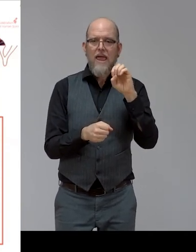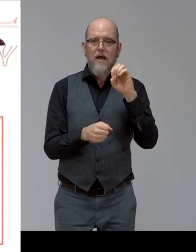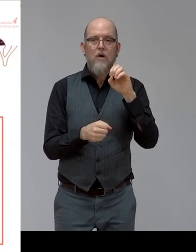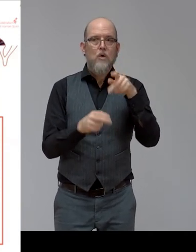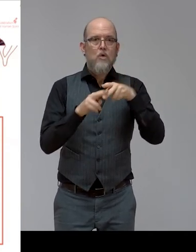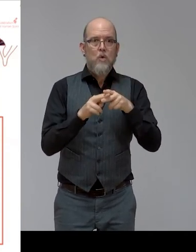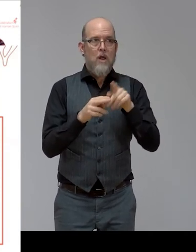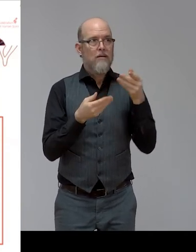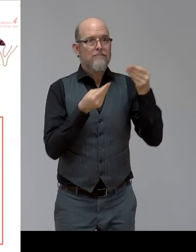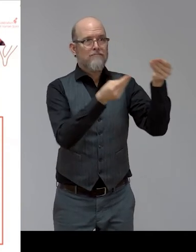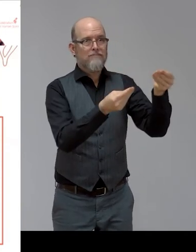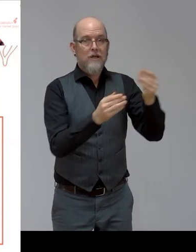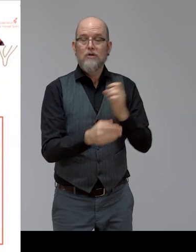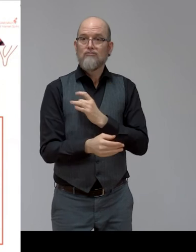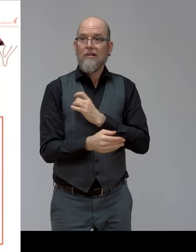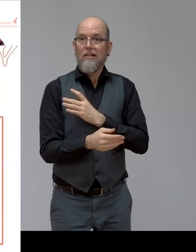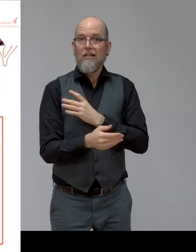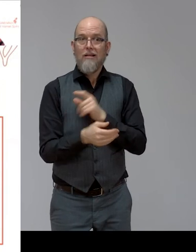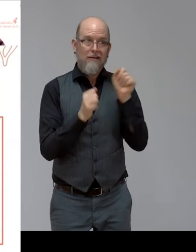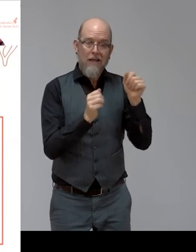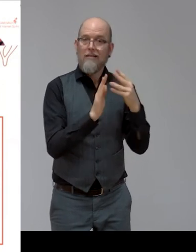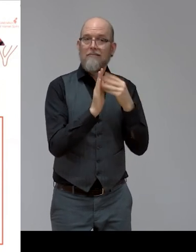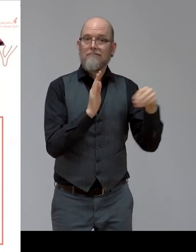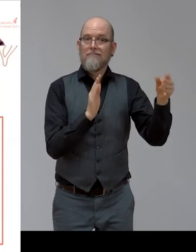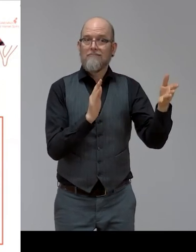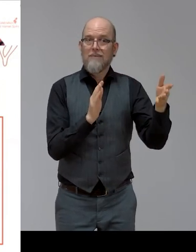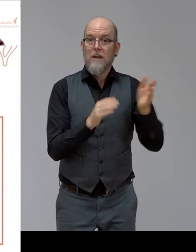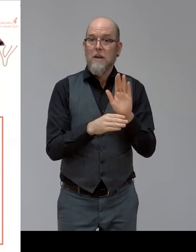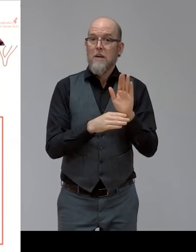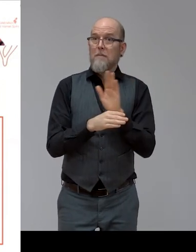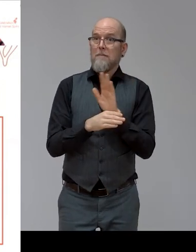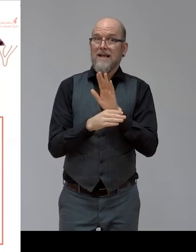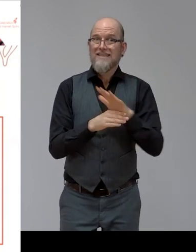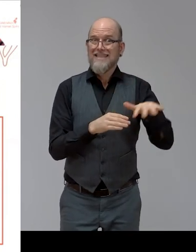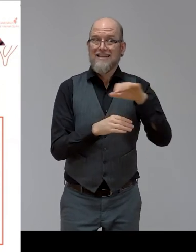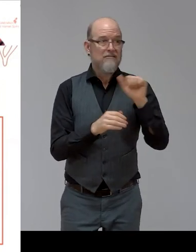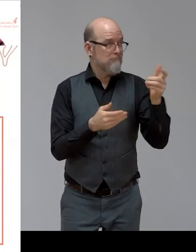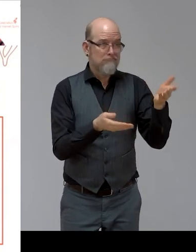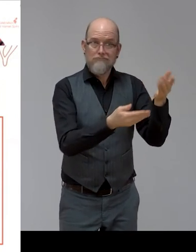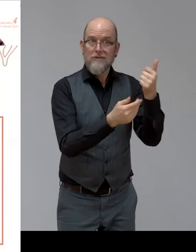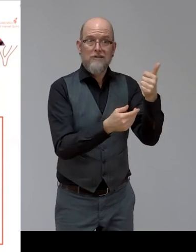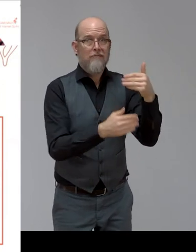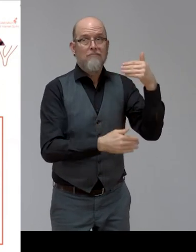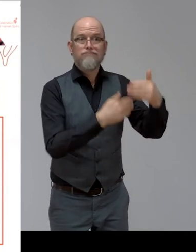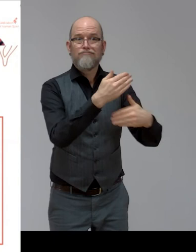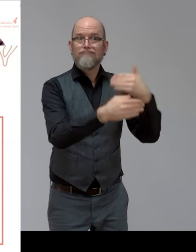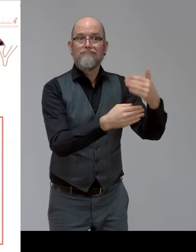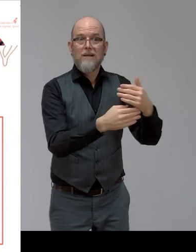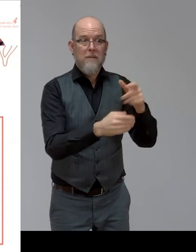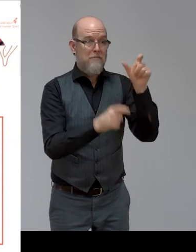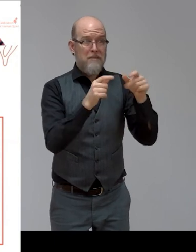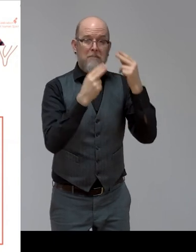to replicate the tool in the business environment and help the inclusion of persons with vision impairment in the open labor